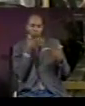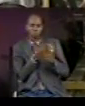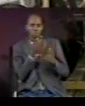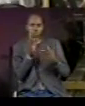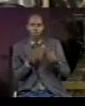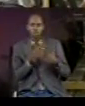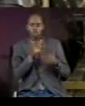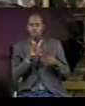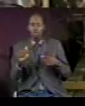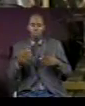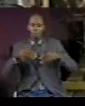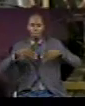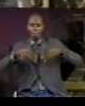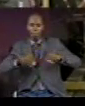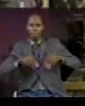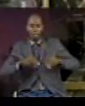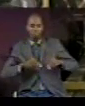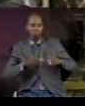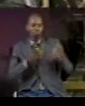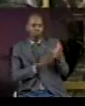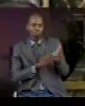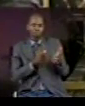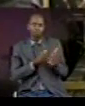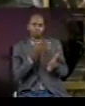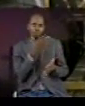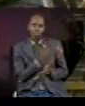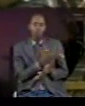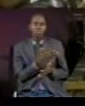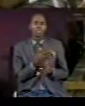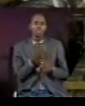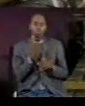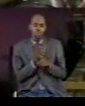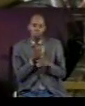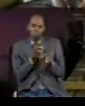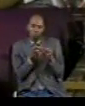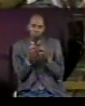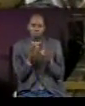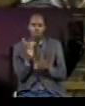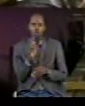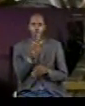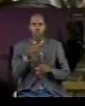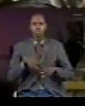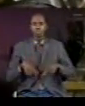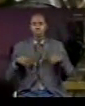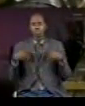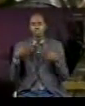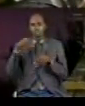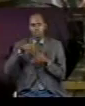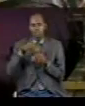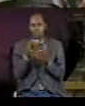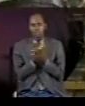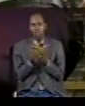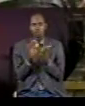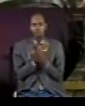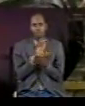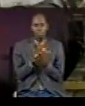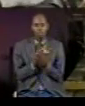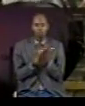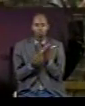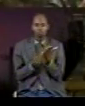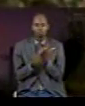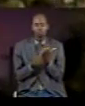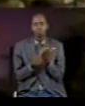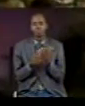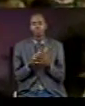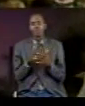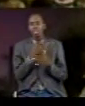Just describe where you live there on the card. And then you